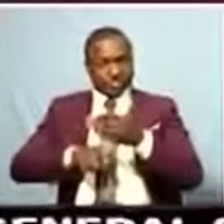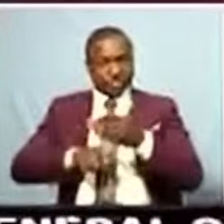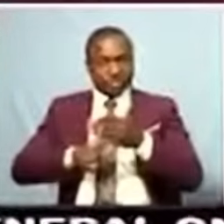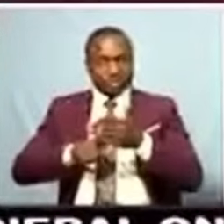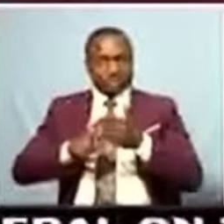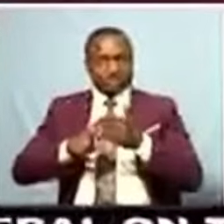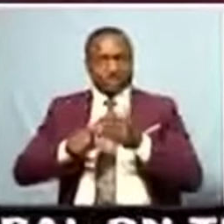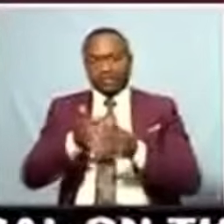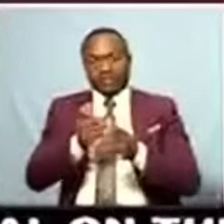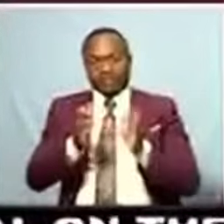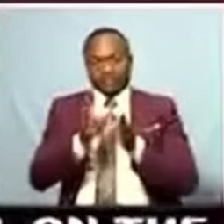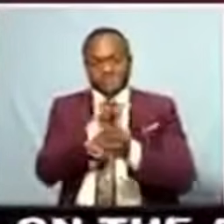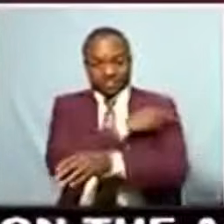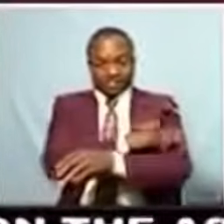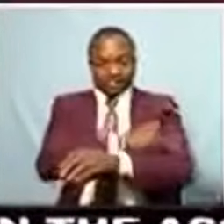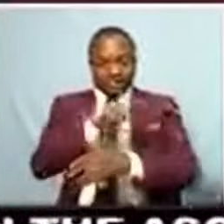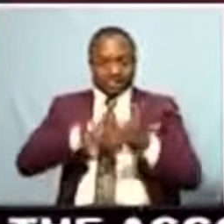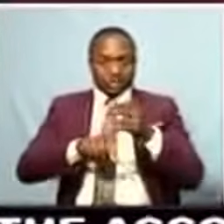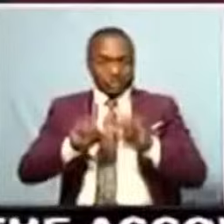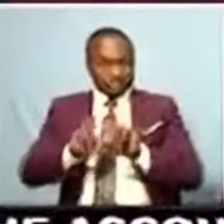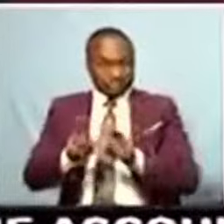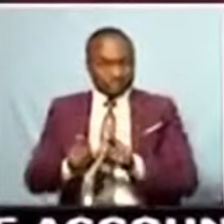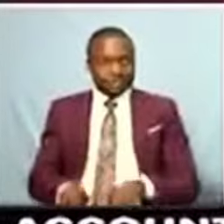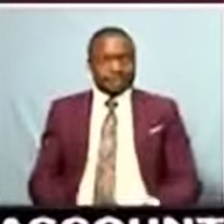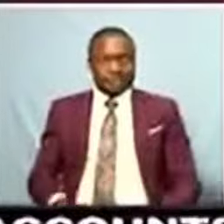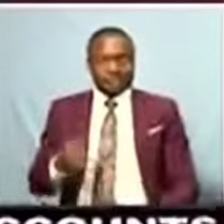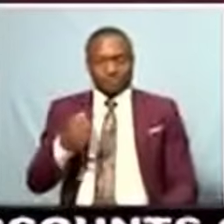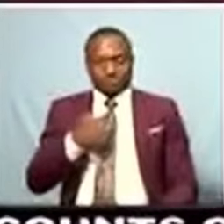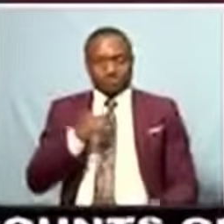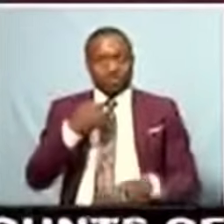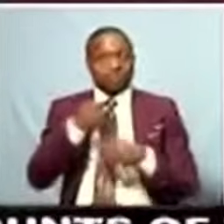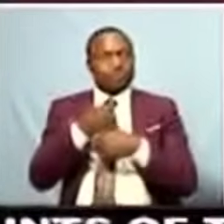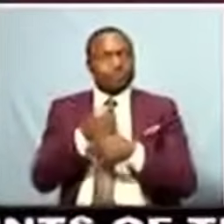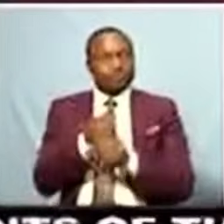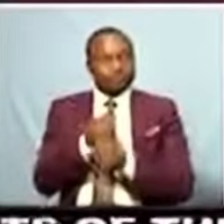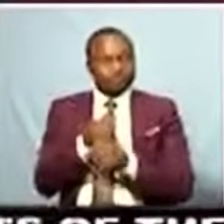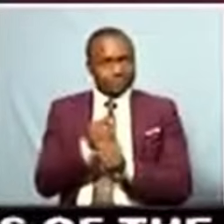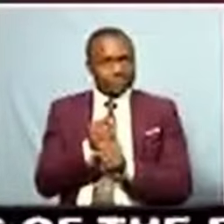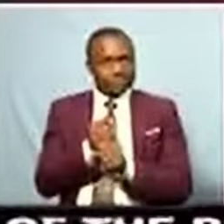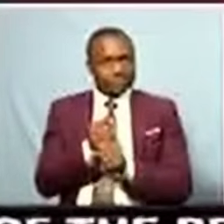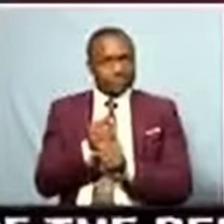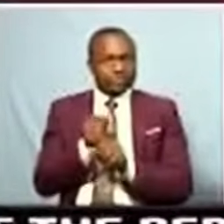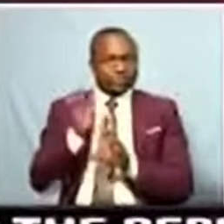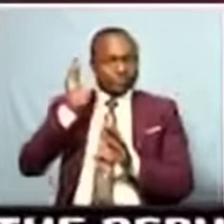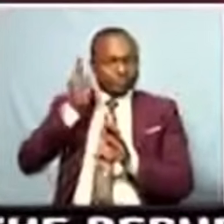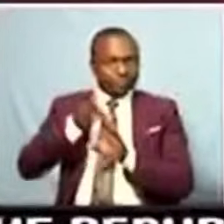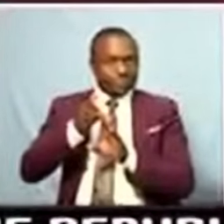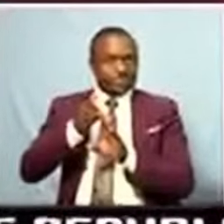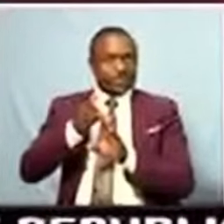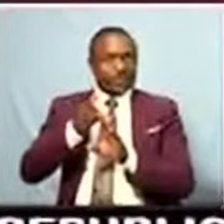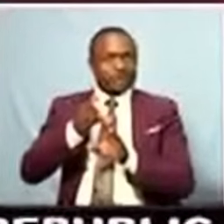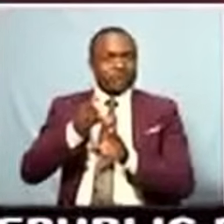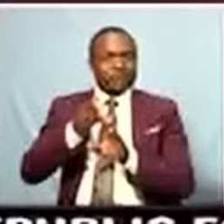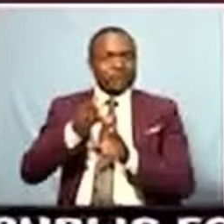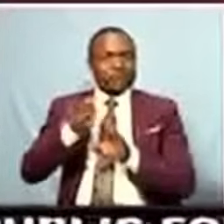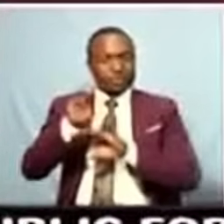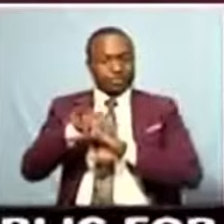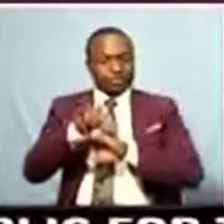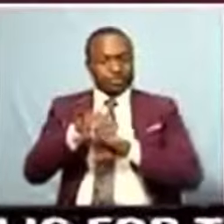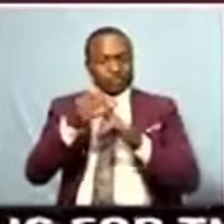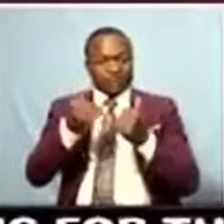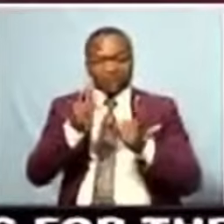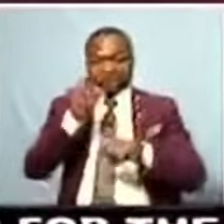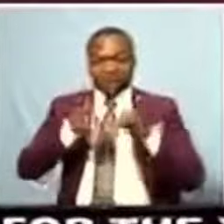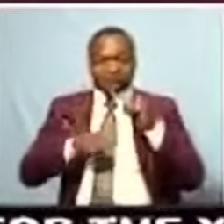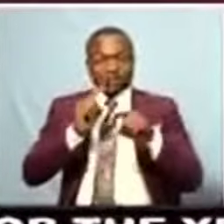thing. So for me to come up with an exact breakdown now, I may not be able to do